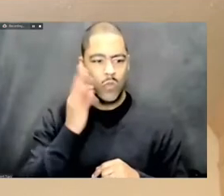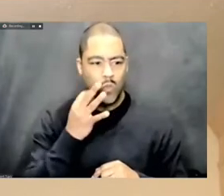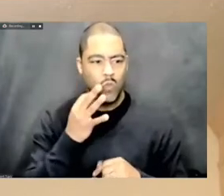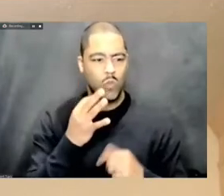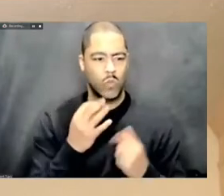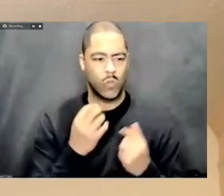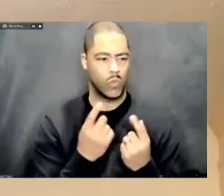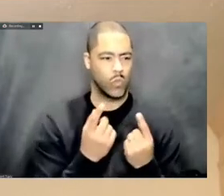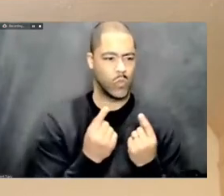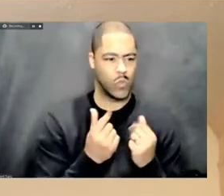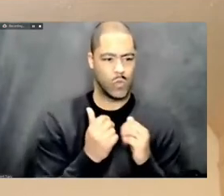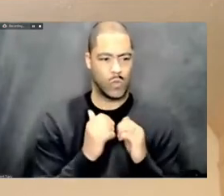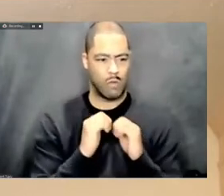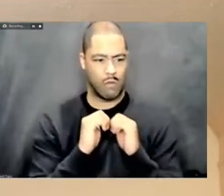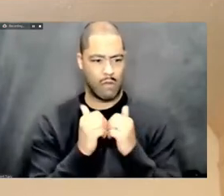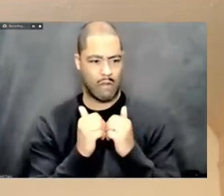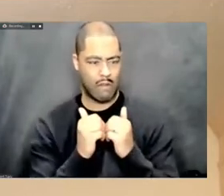hollandaise.